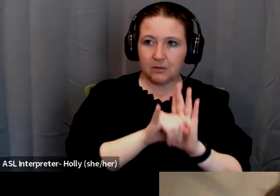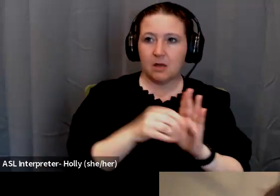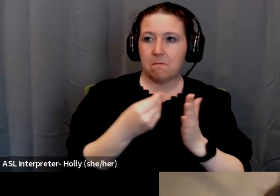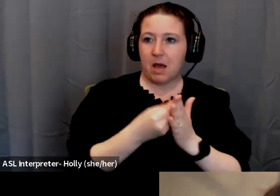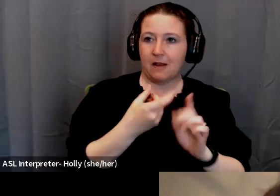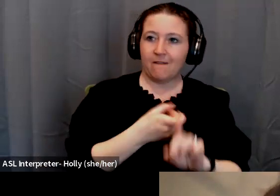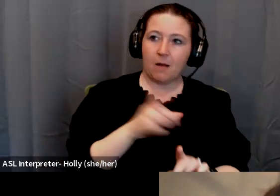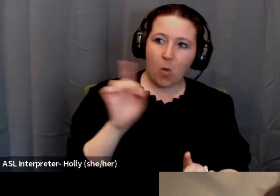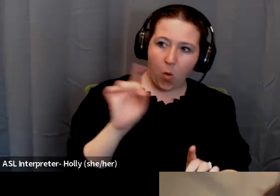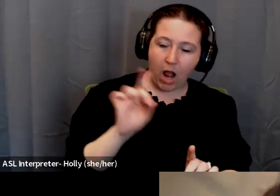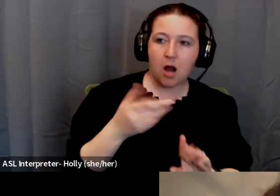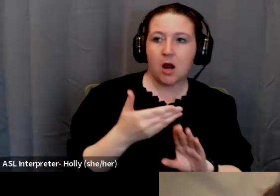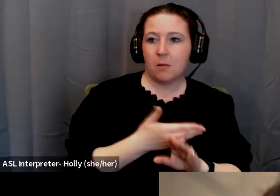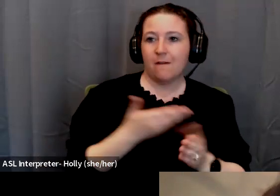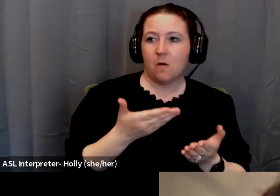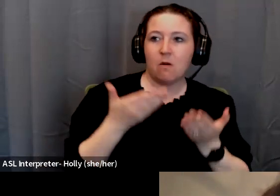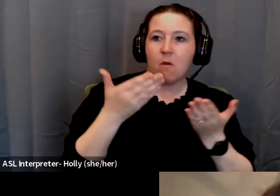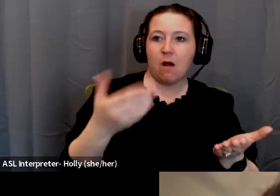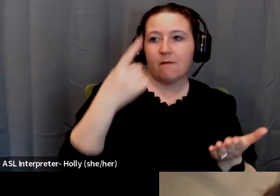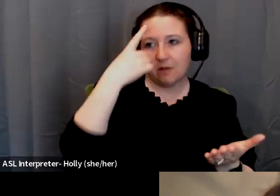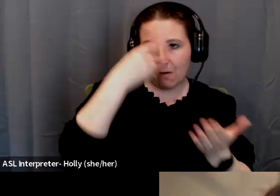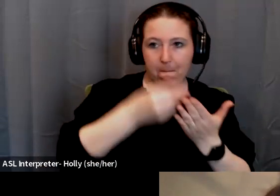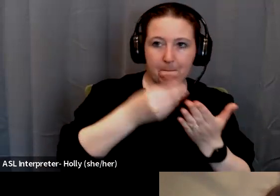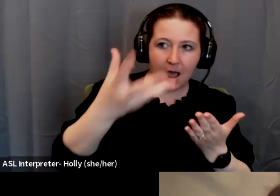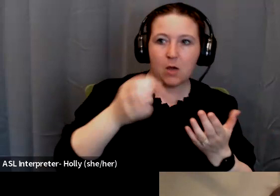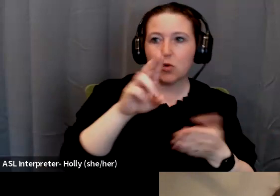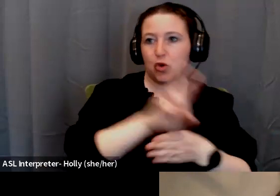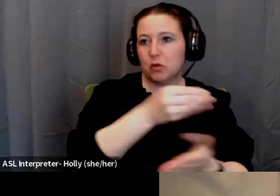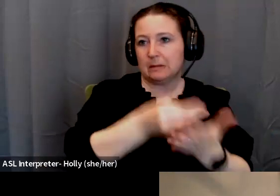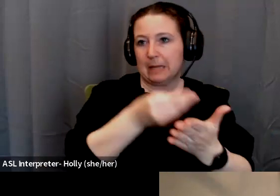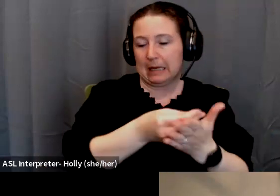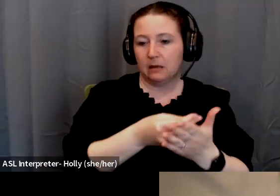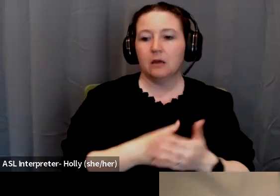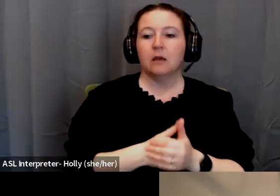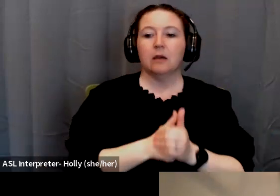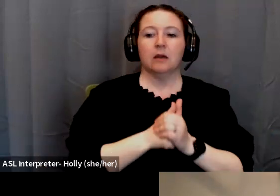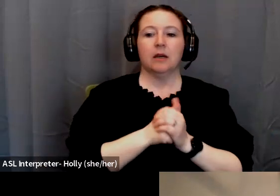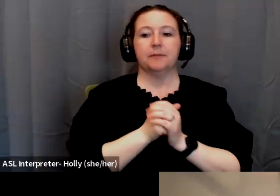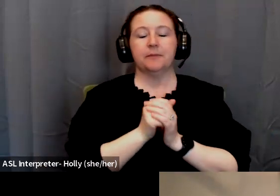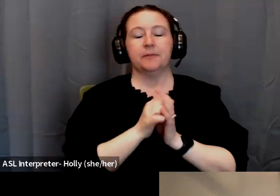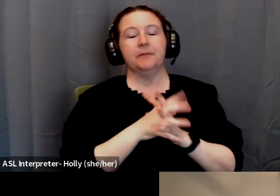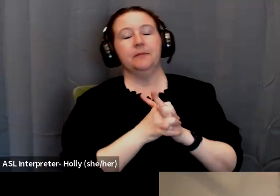Needing to know where funding is coming from is vitally important, especially now,